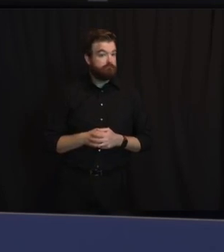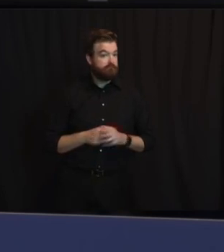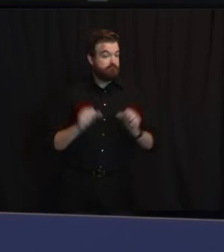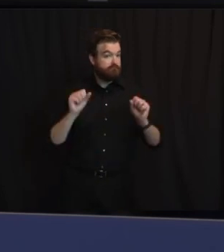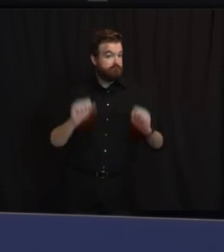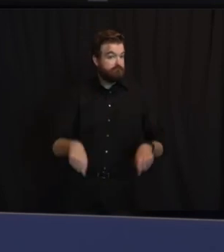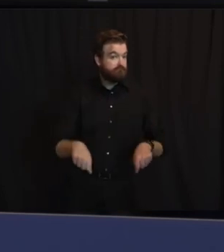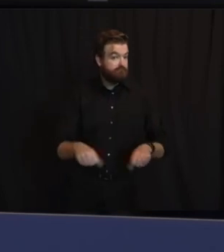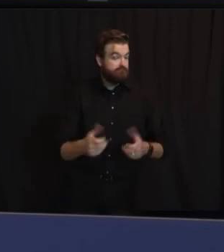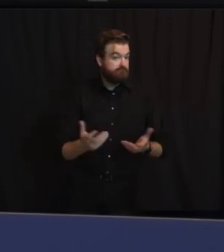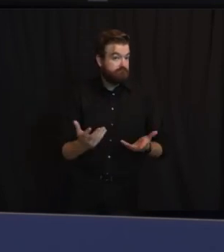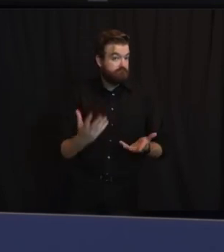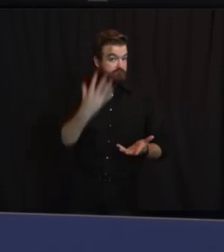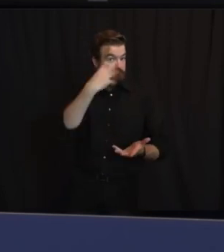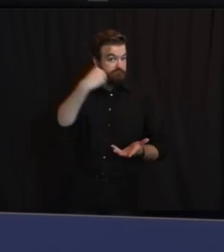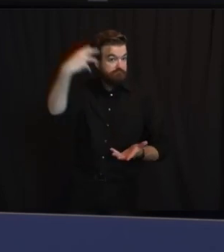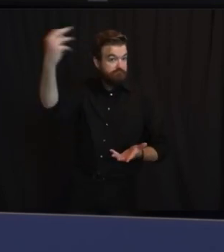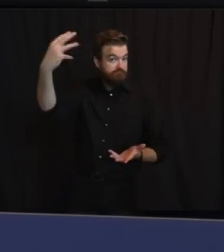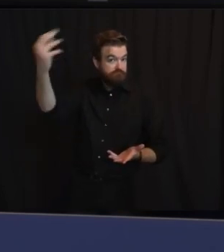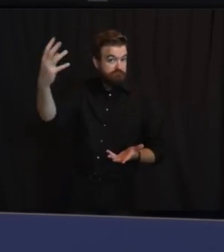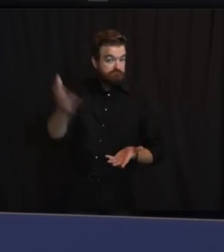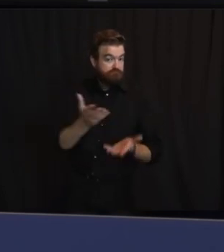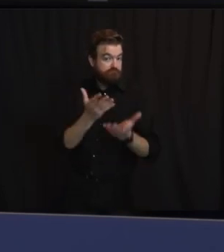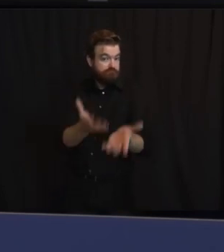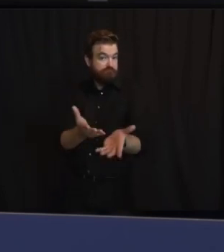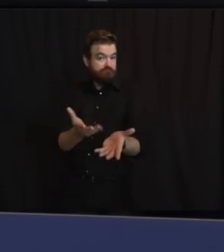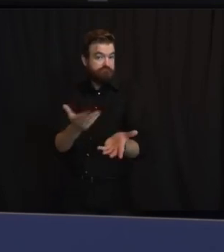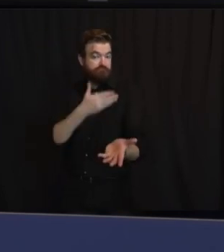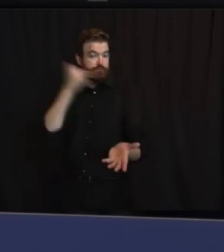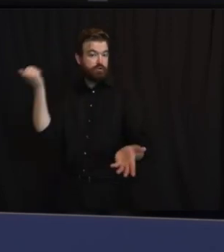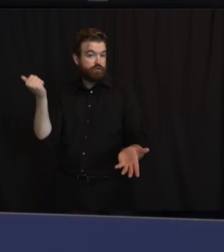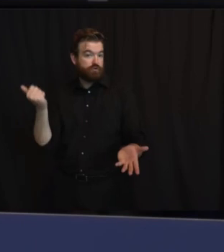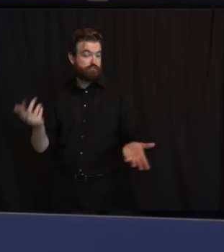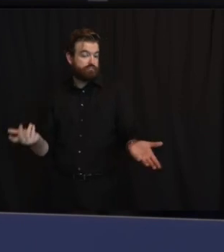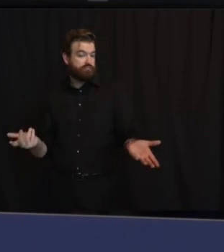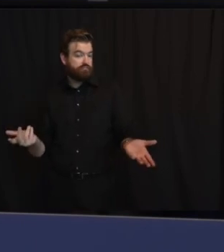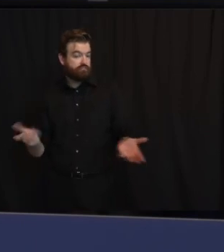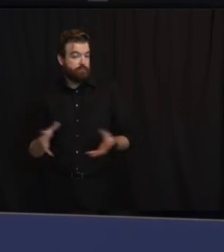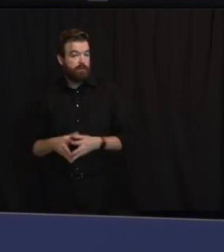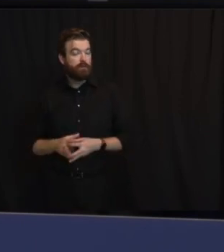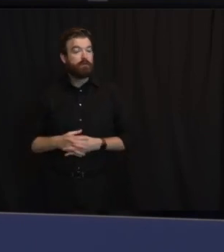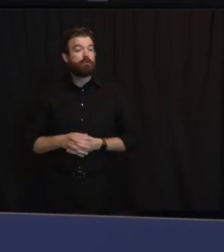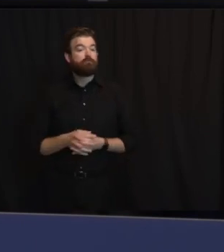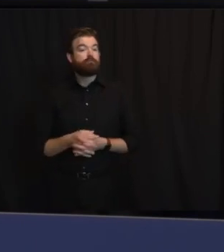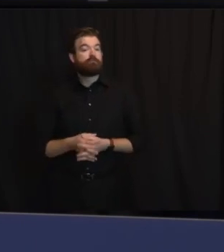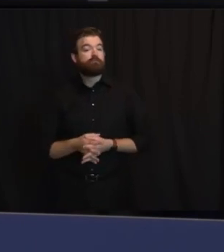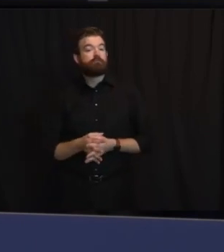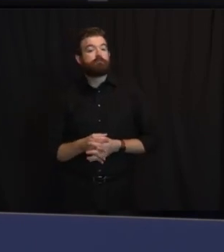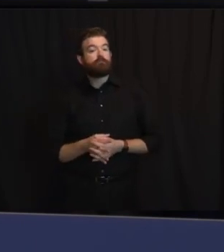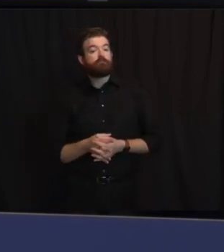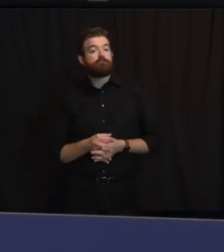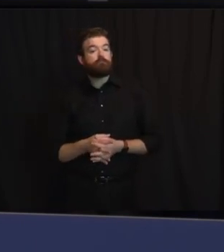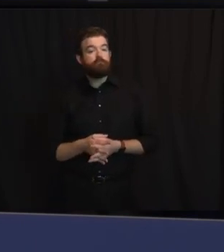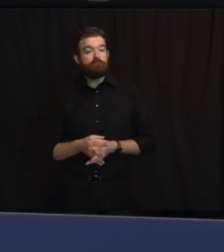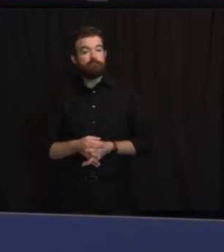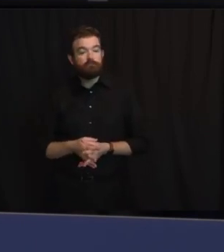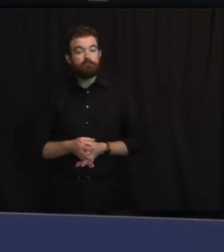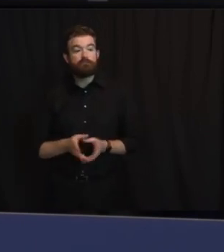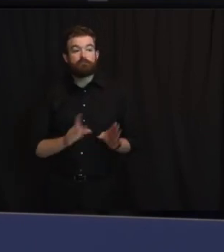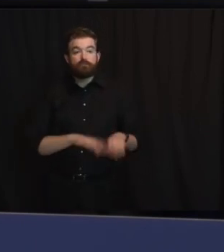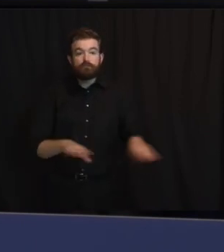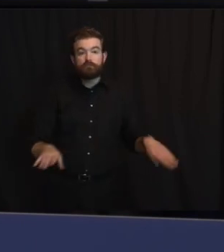friends. Unvaccinated staff and campers must have negative test results within 72 hours of arriving on